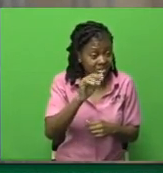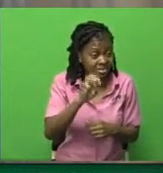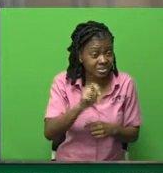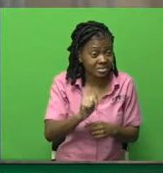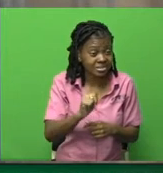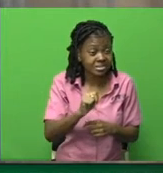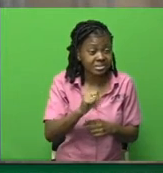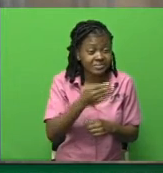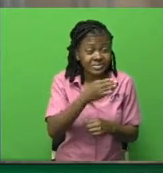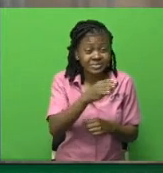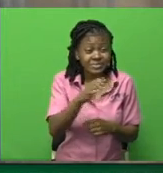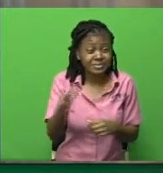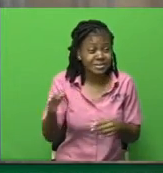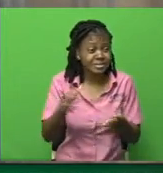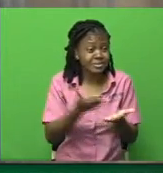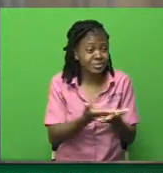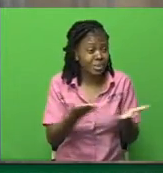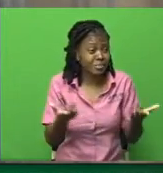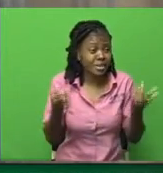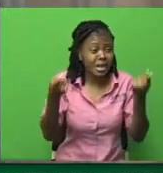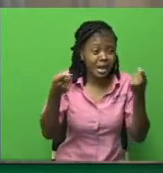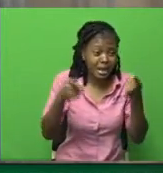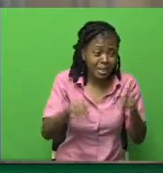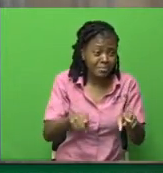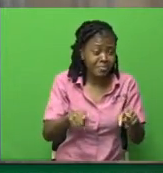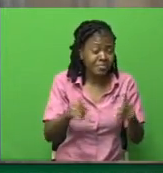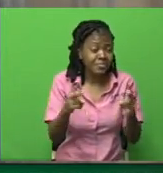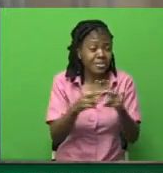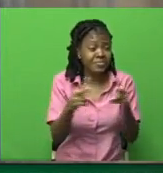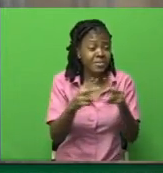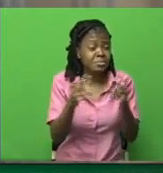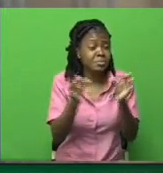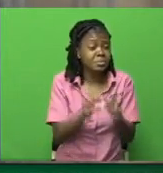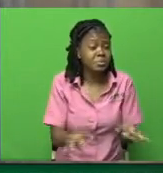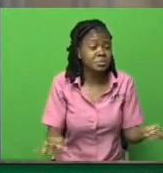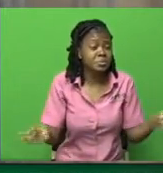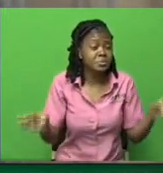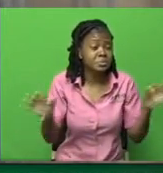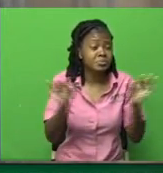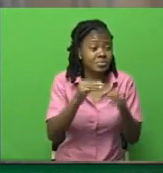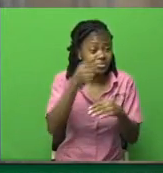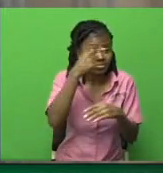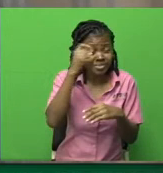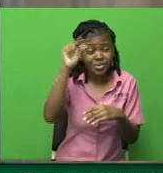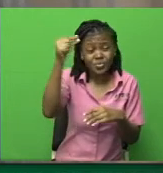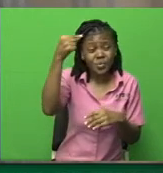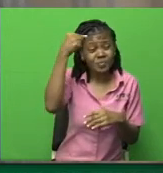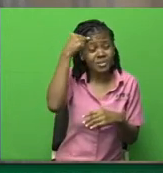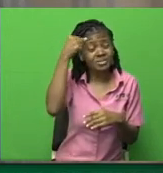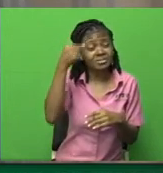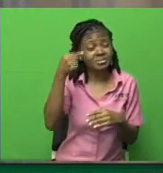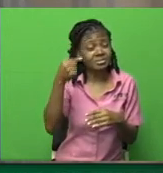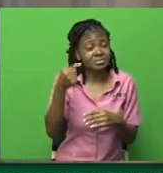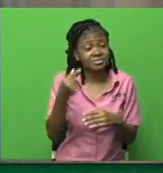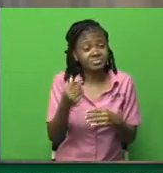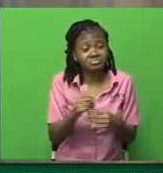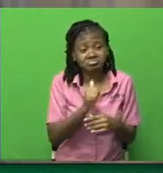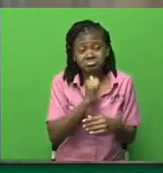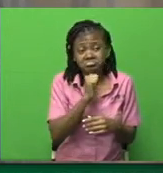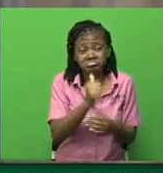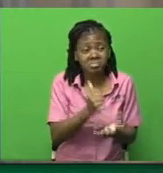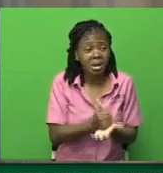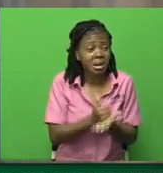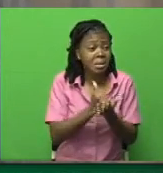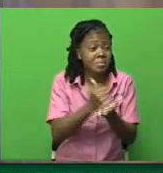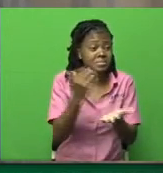produced produced is even more is even more critical because the government has refused to settle wage negotiations